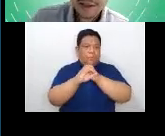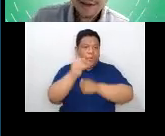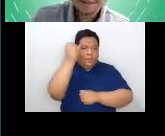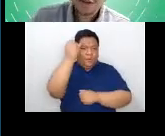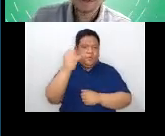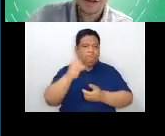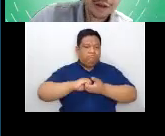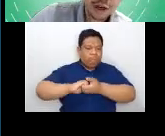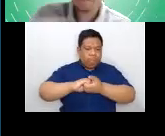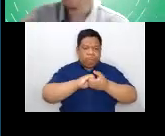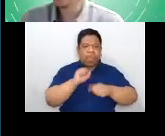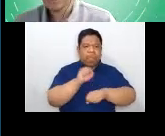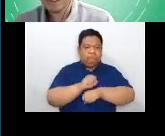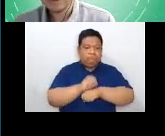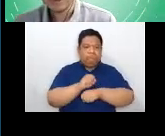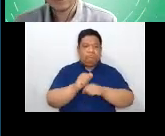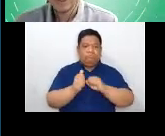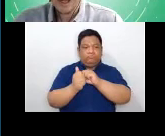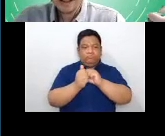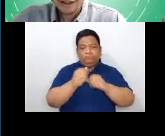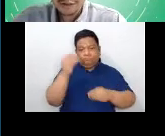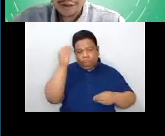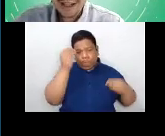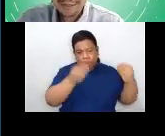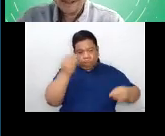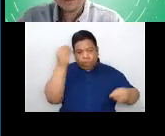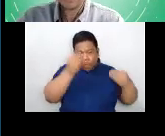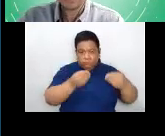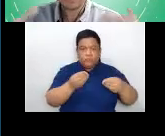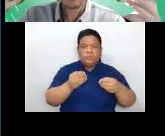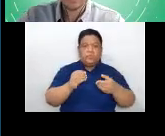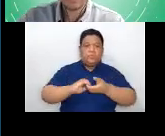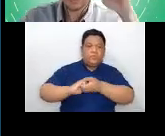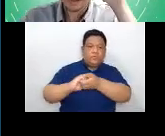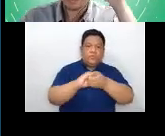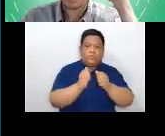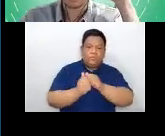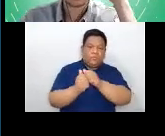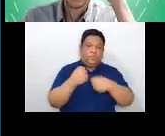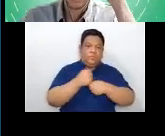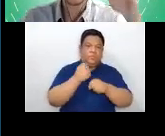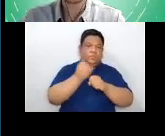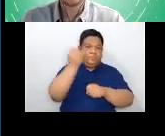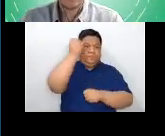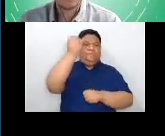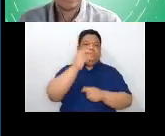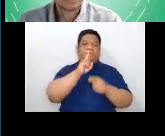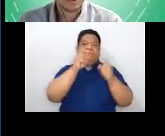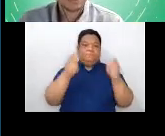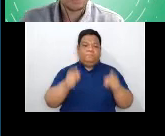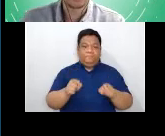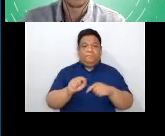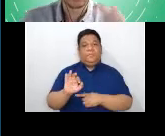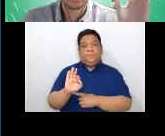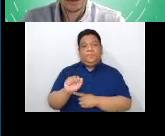together, to cross-pollinate ideas, and to collaborate together to make these ideas come true. And that's why Fab Labs have sprung